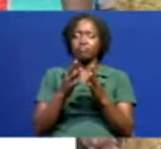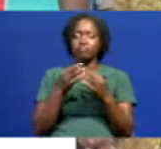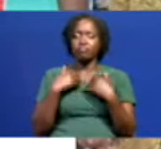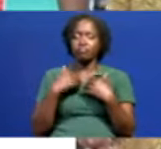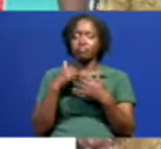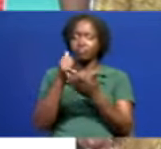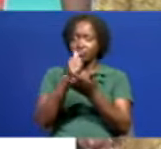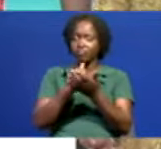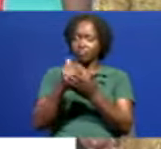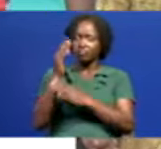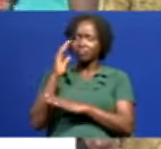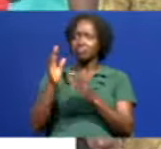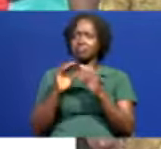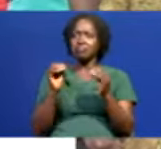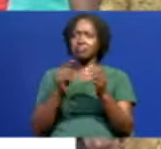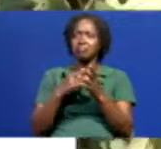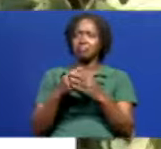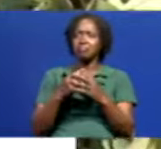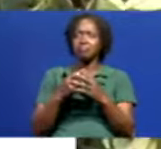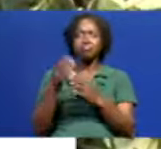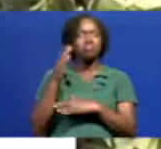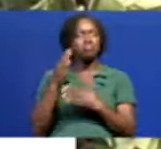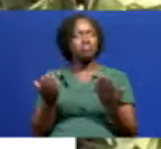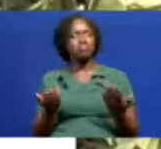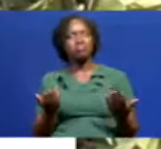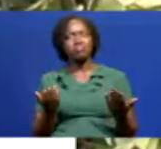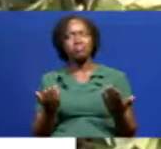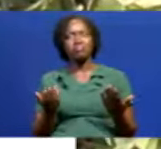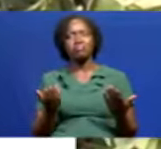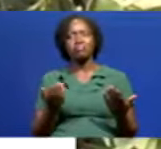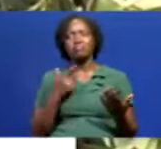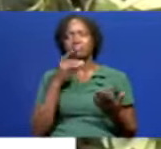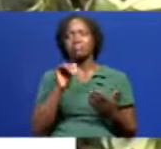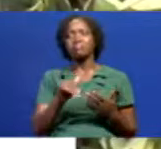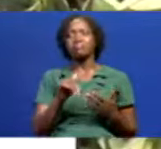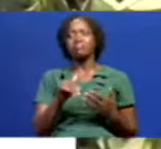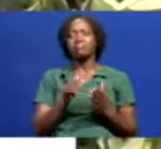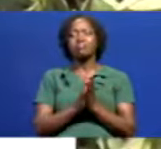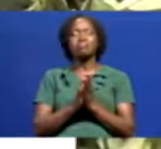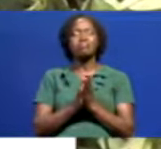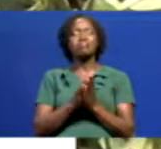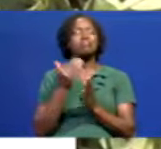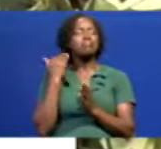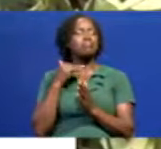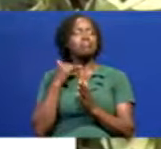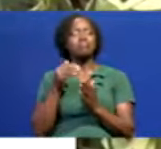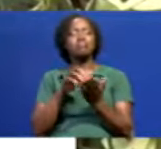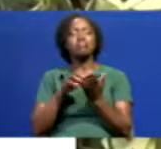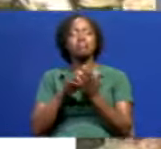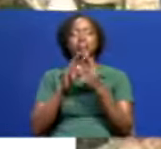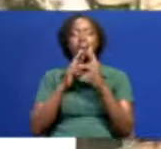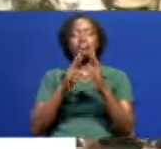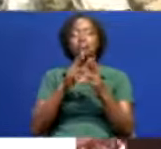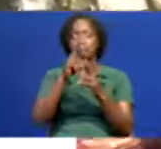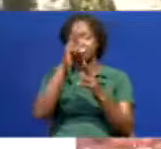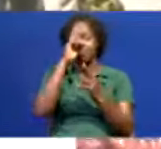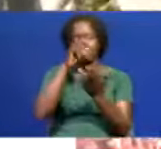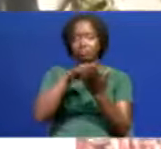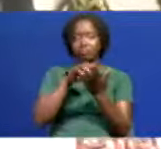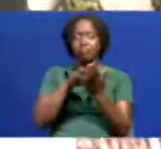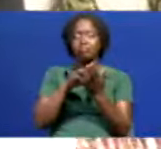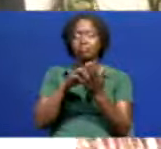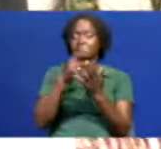security wanasaidi watupatie security. The residents claim despite numerous crime cases reported to the police station, no single